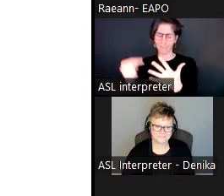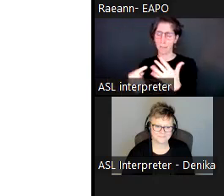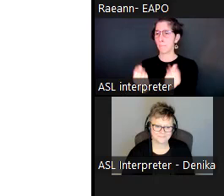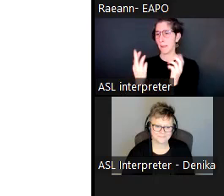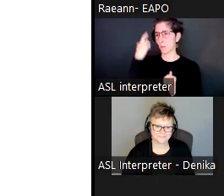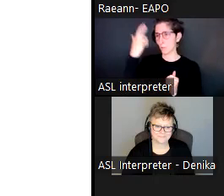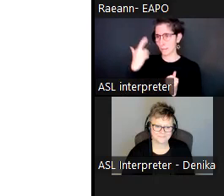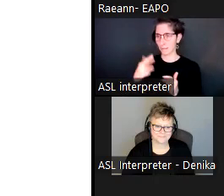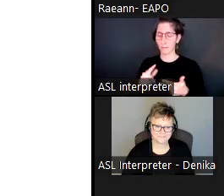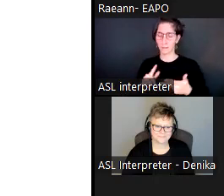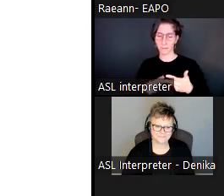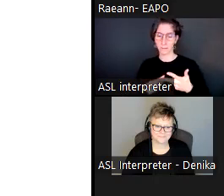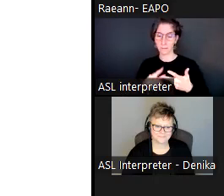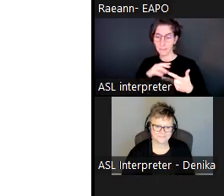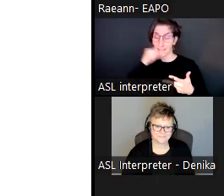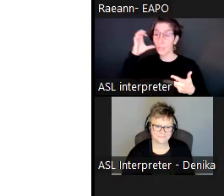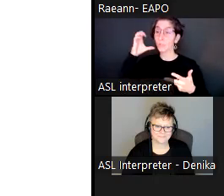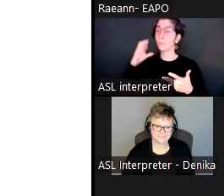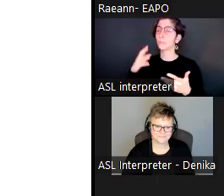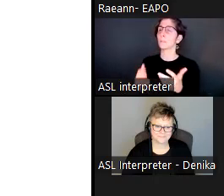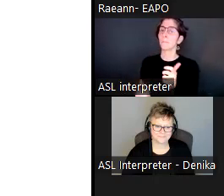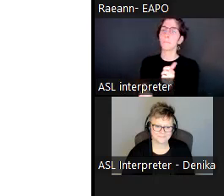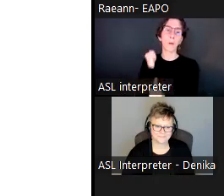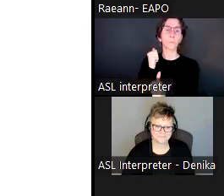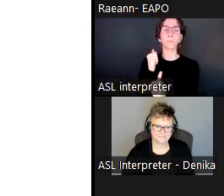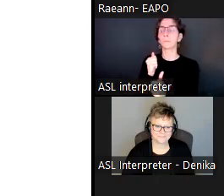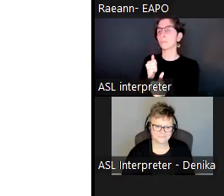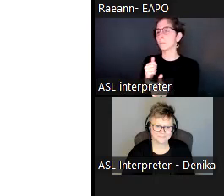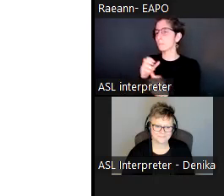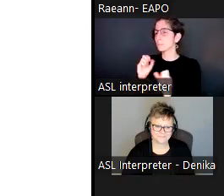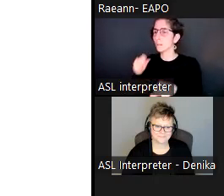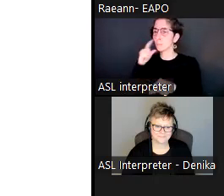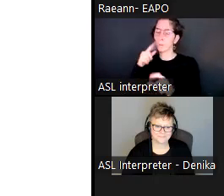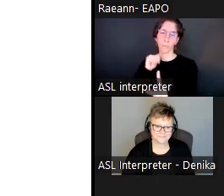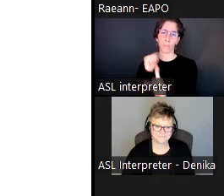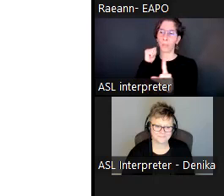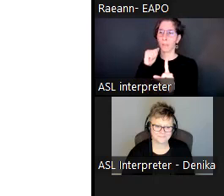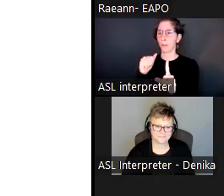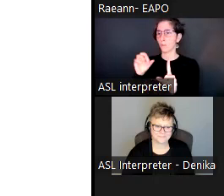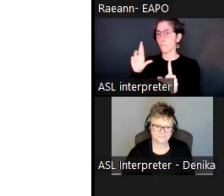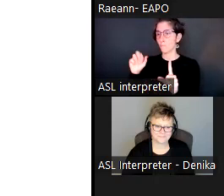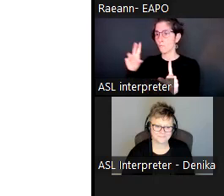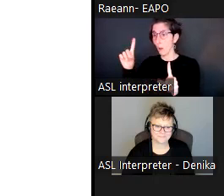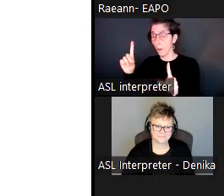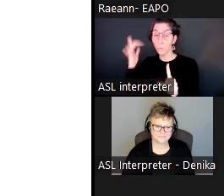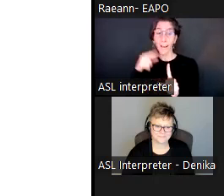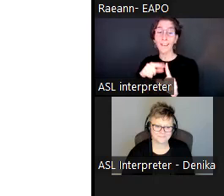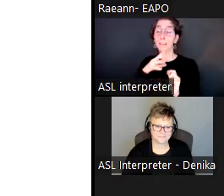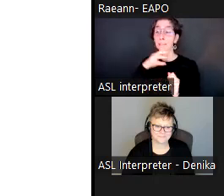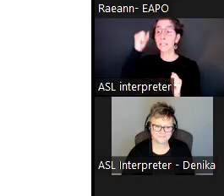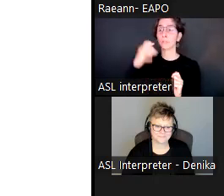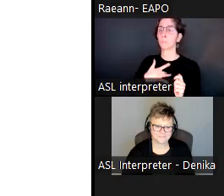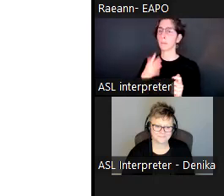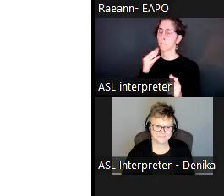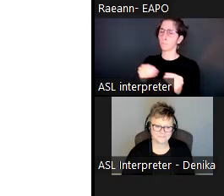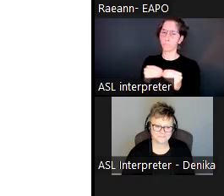are the more vulnerable population to fraud because their generation tends to be more trusting and less likely to